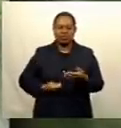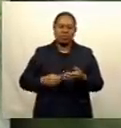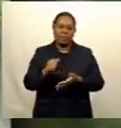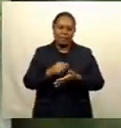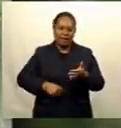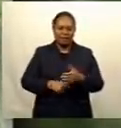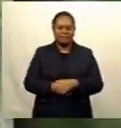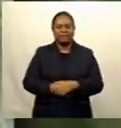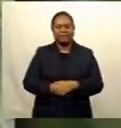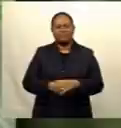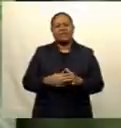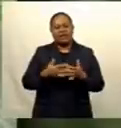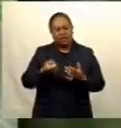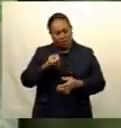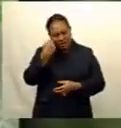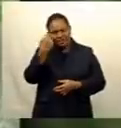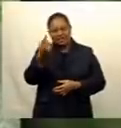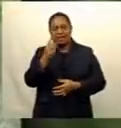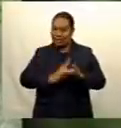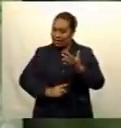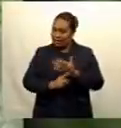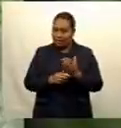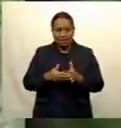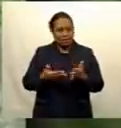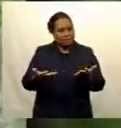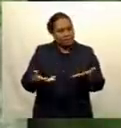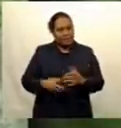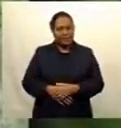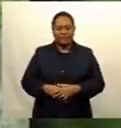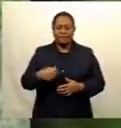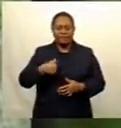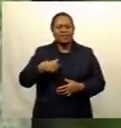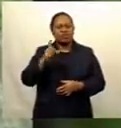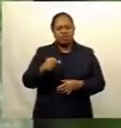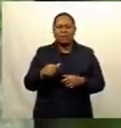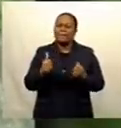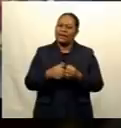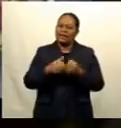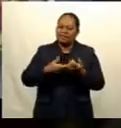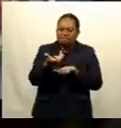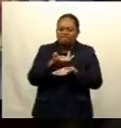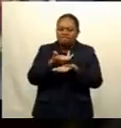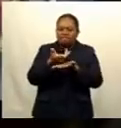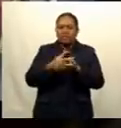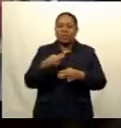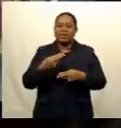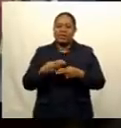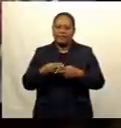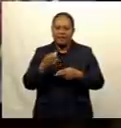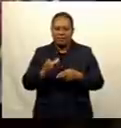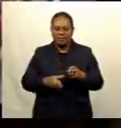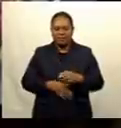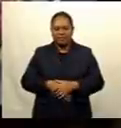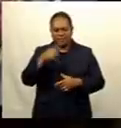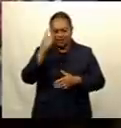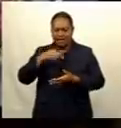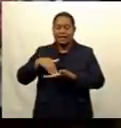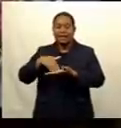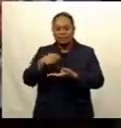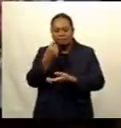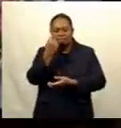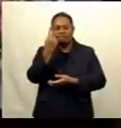that have been engaged, so I do a lot of negotiation with our farmers in helping them